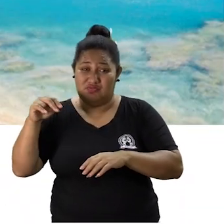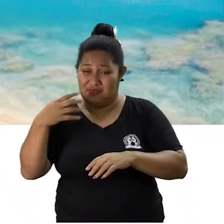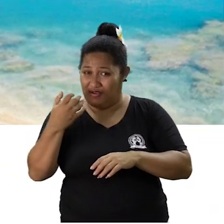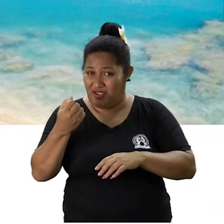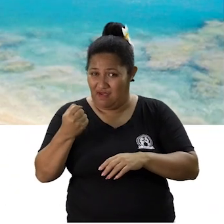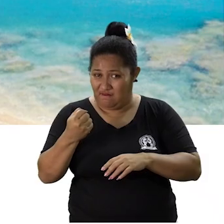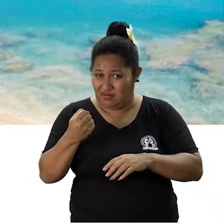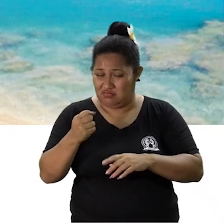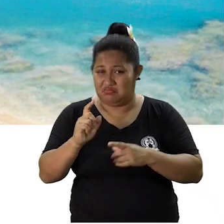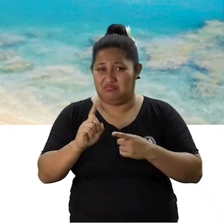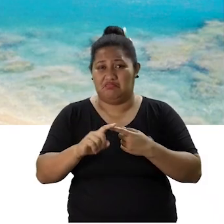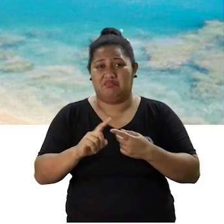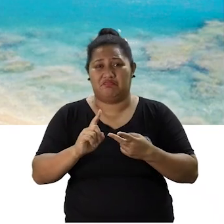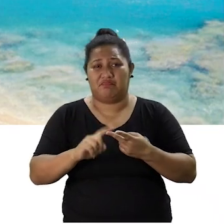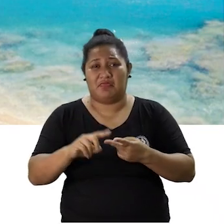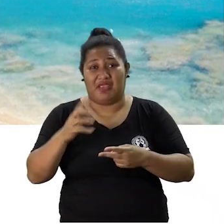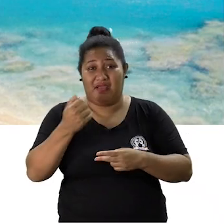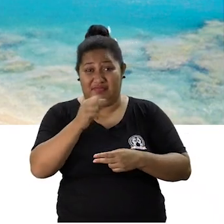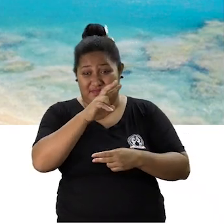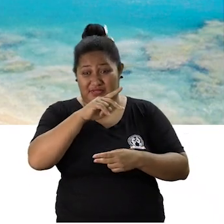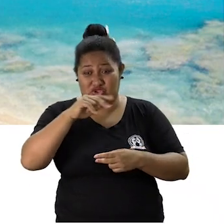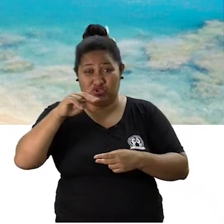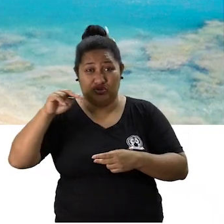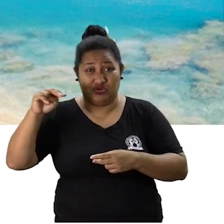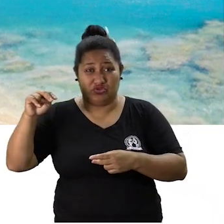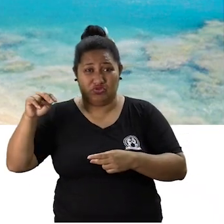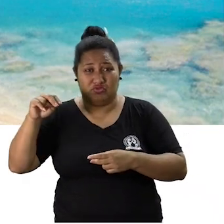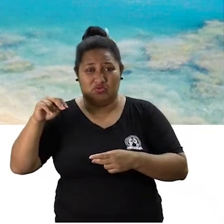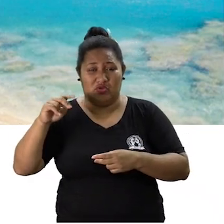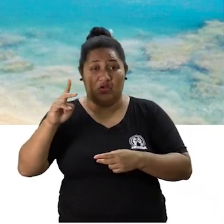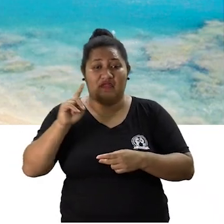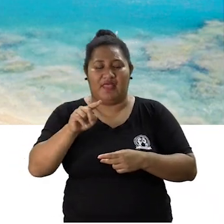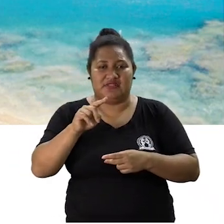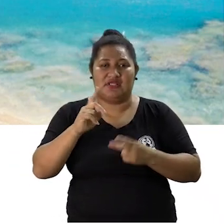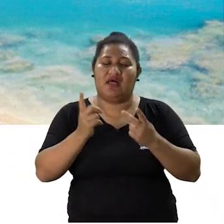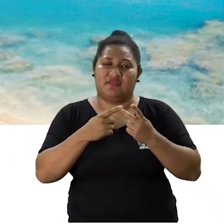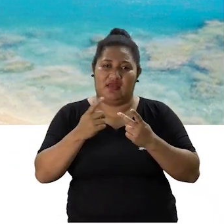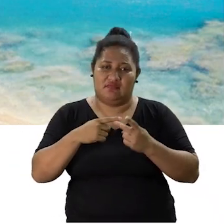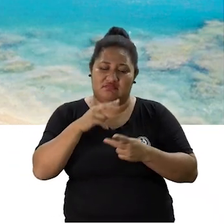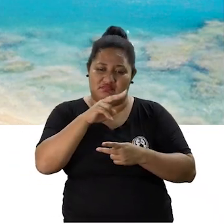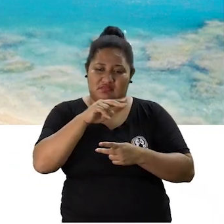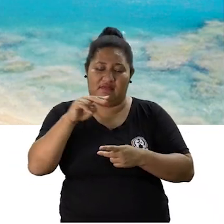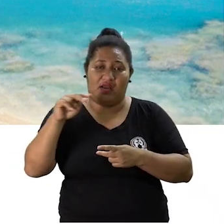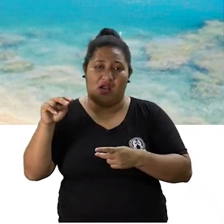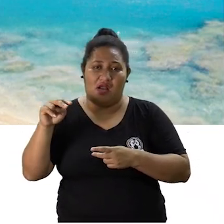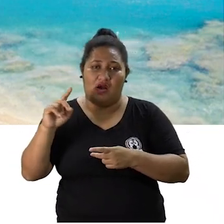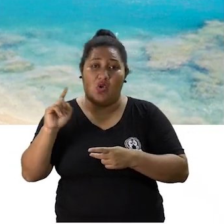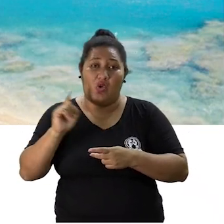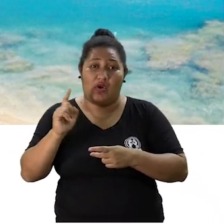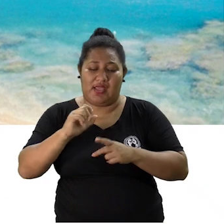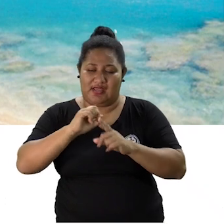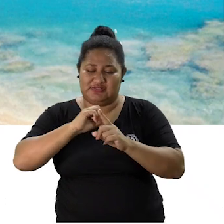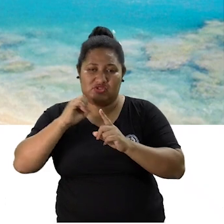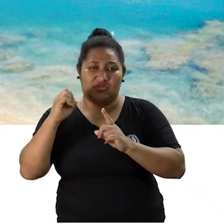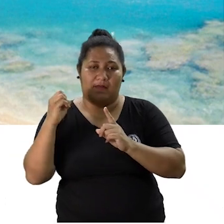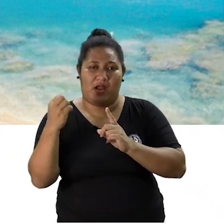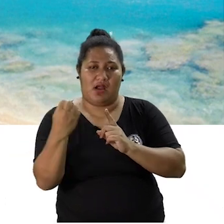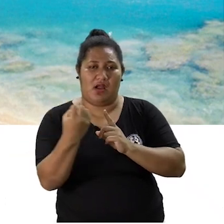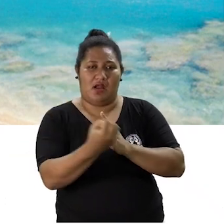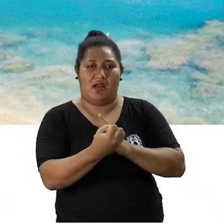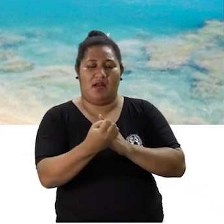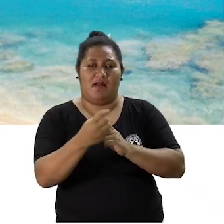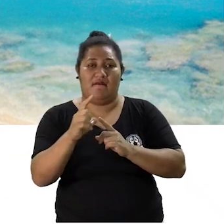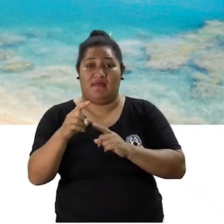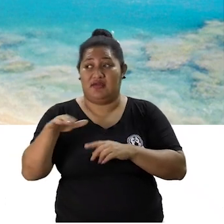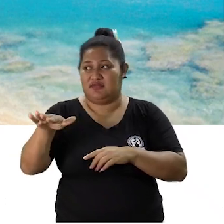we have the matawhanga. O le matawhanga o le si lea vaenga, o le si o manga lea whaalangata